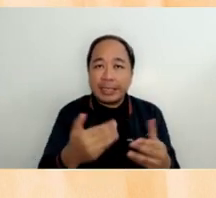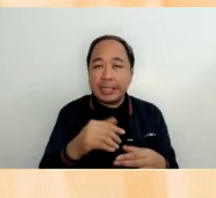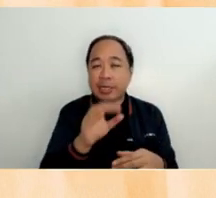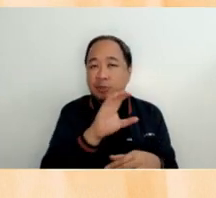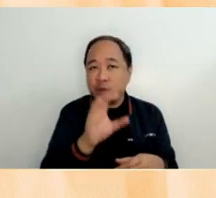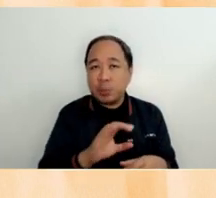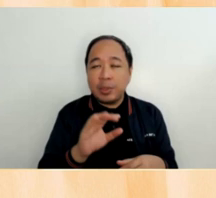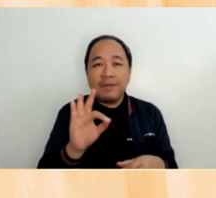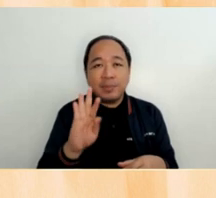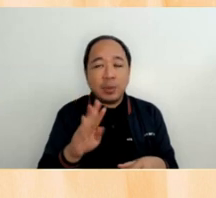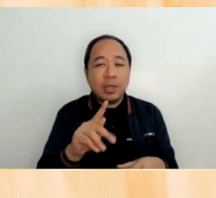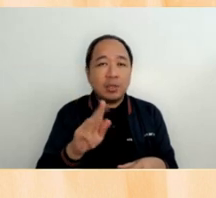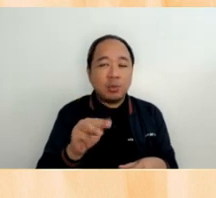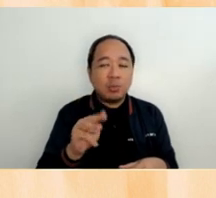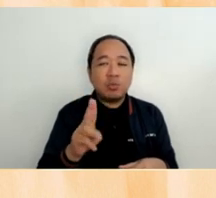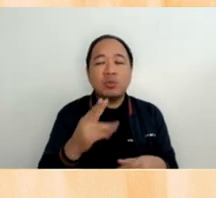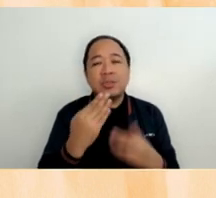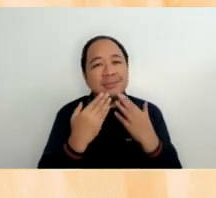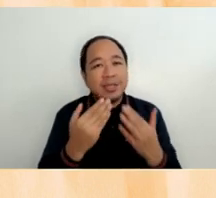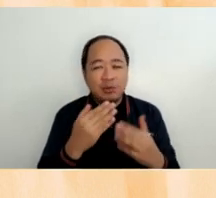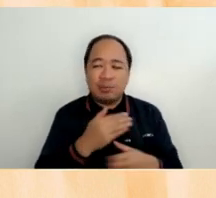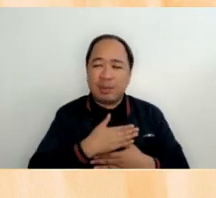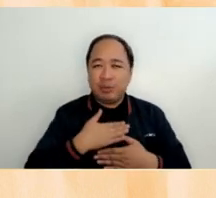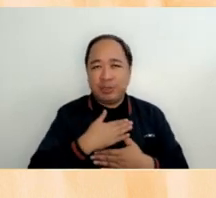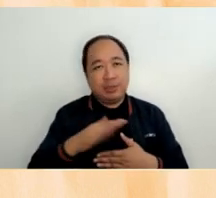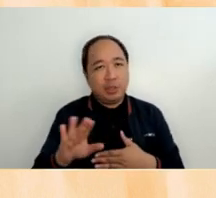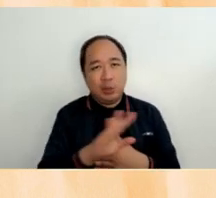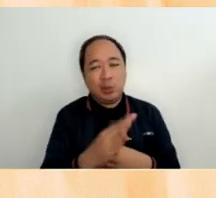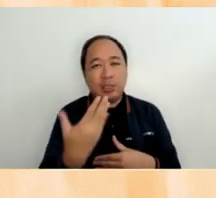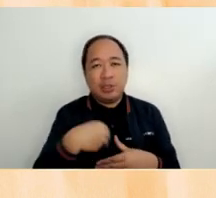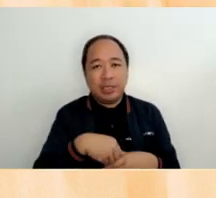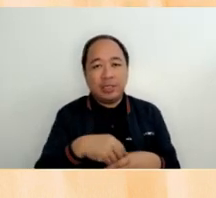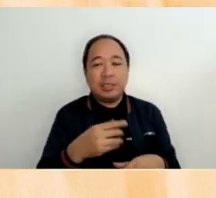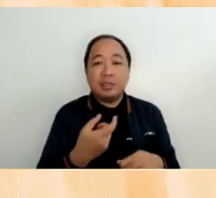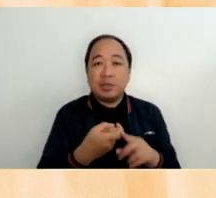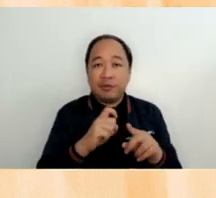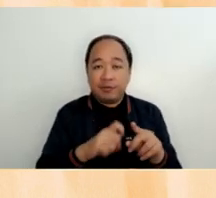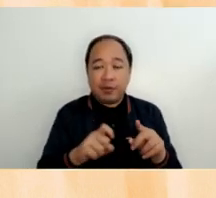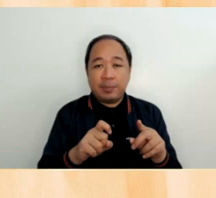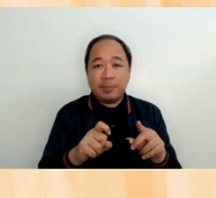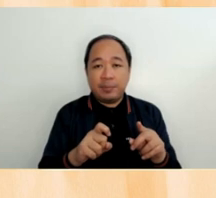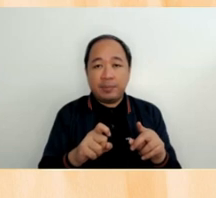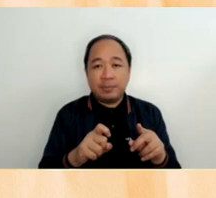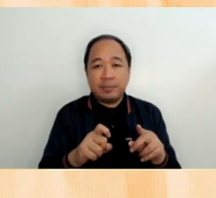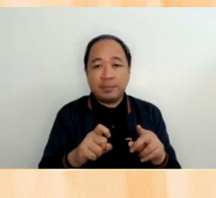Kumu, we truly appreciate you all. In behalf of our